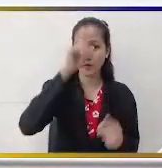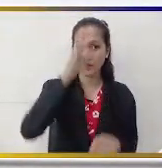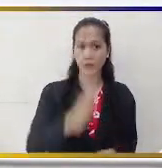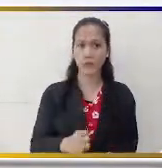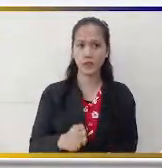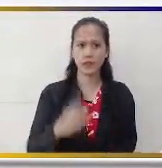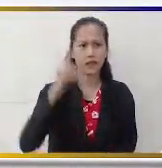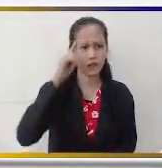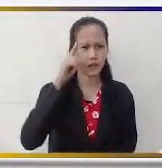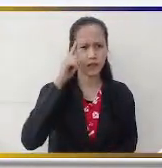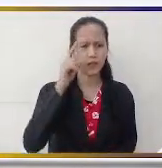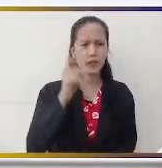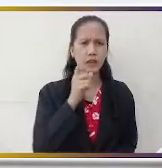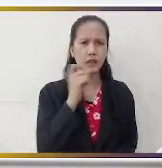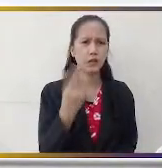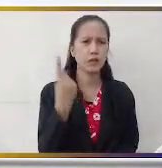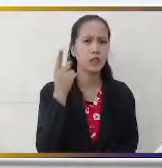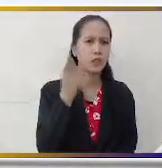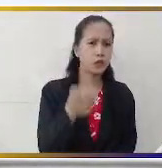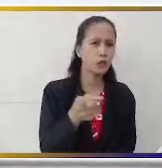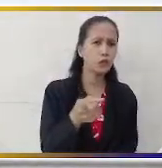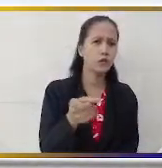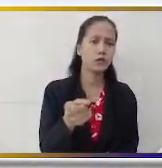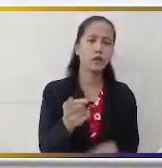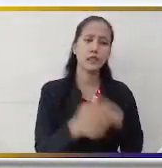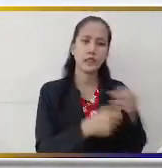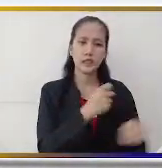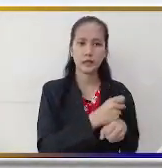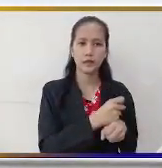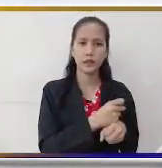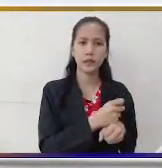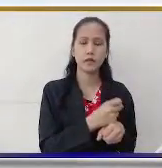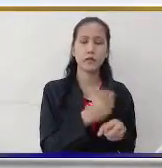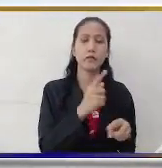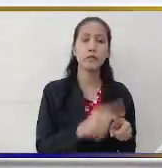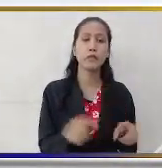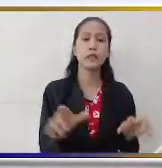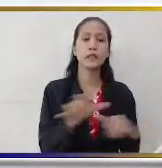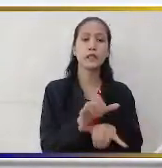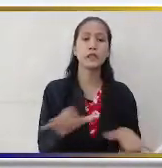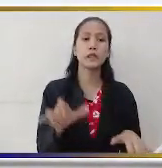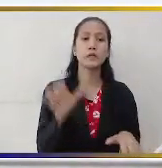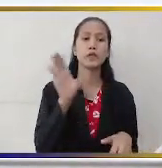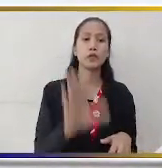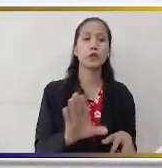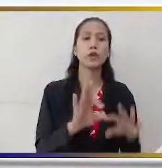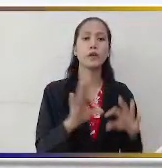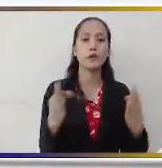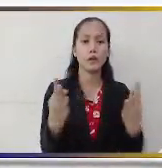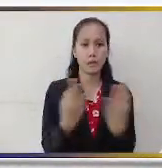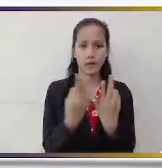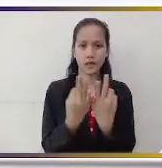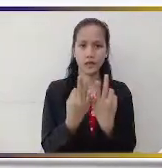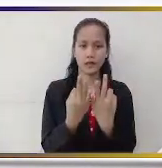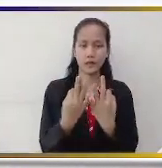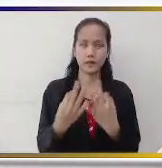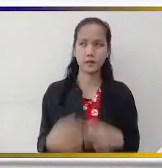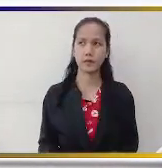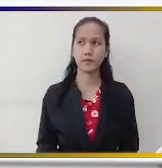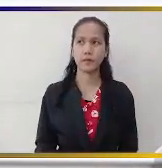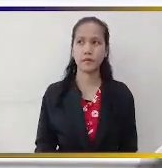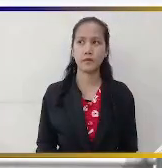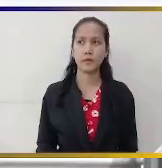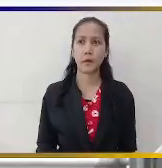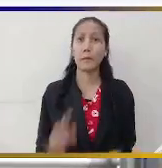Lord. I gave whatever. I just wanted to give it. I learned about that. I'm telling you, I wish I could get